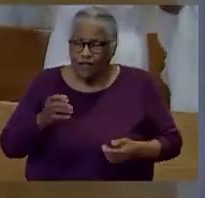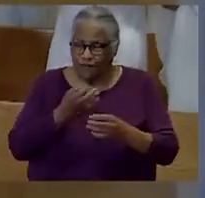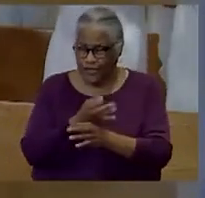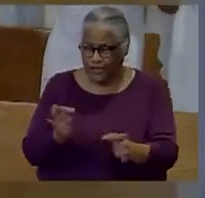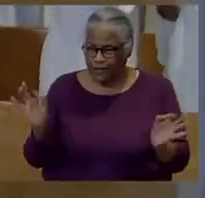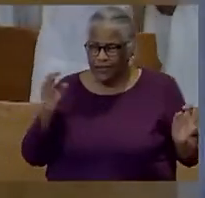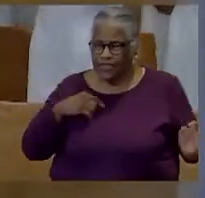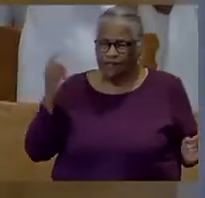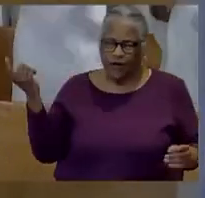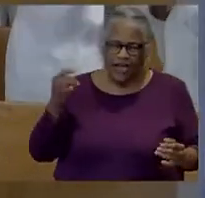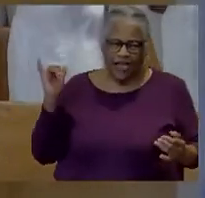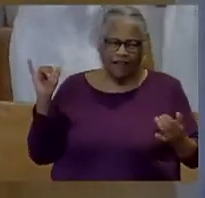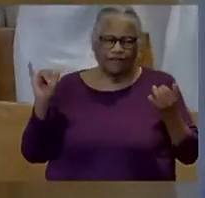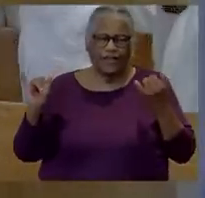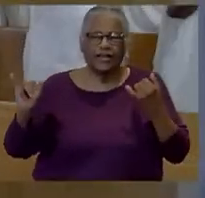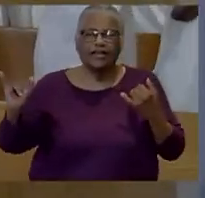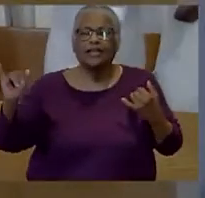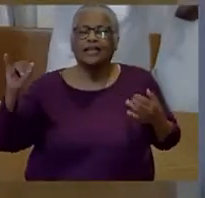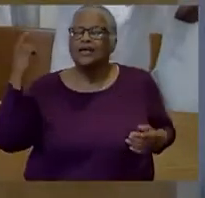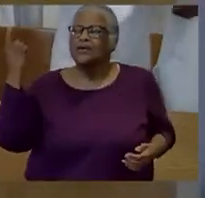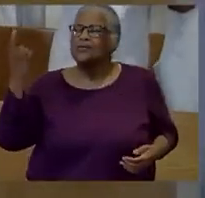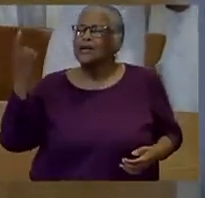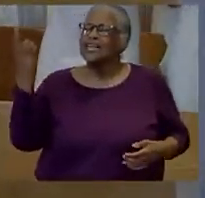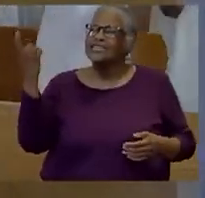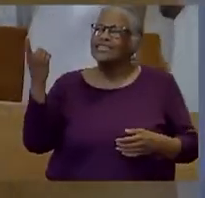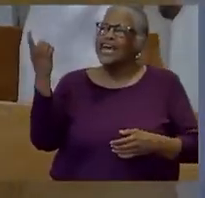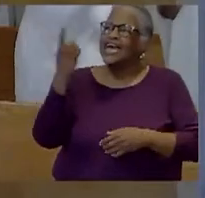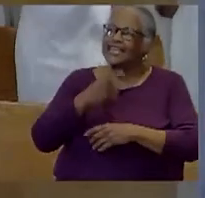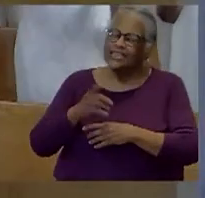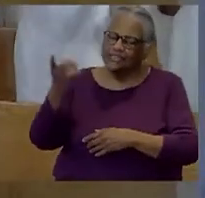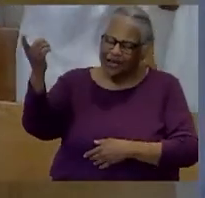me. And one day,